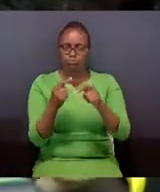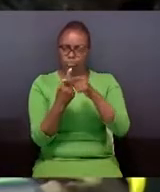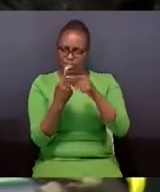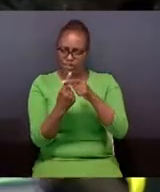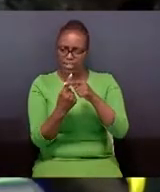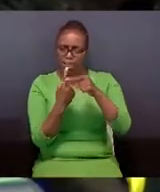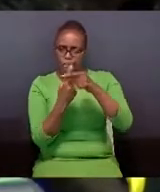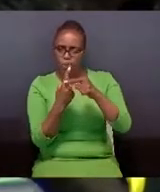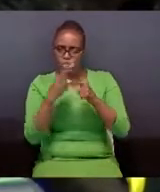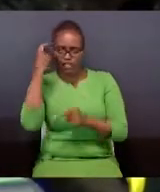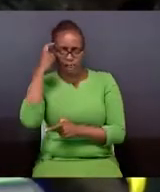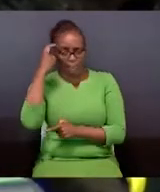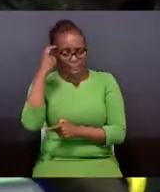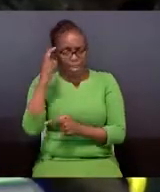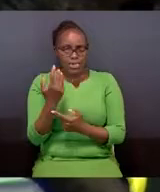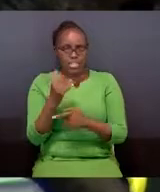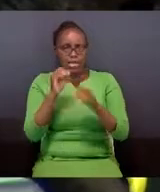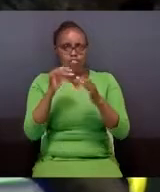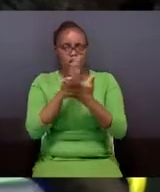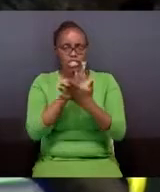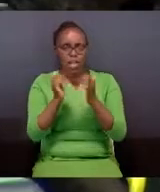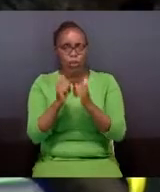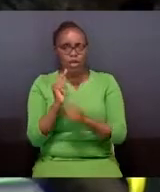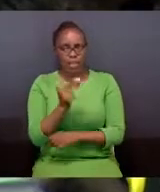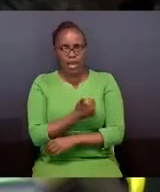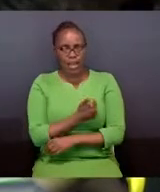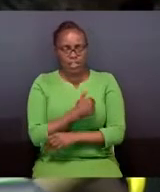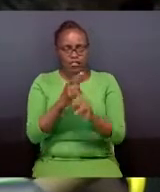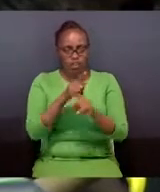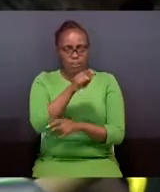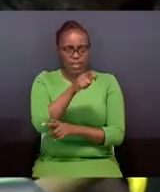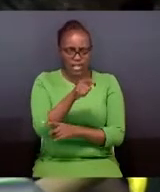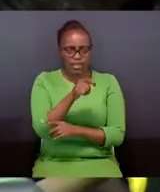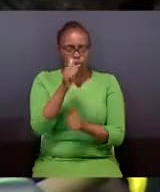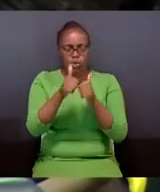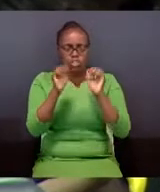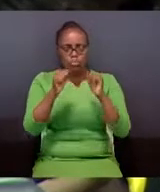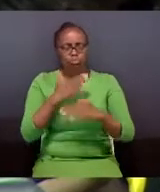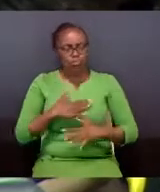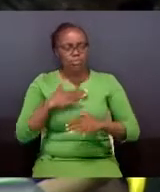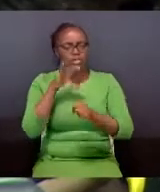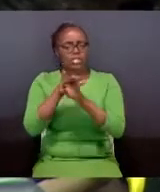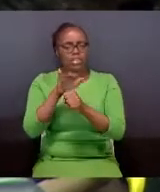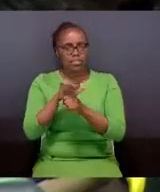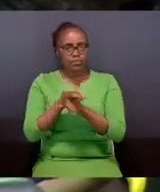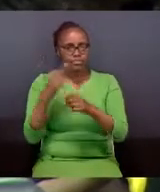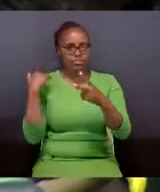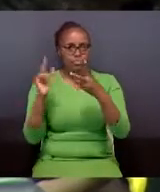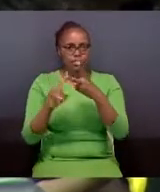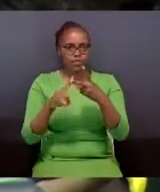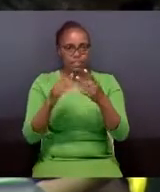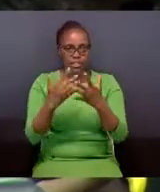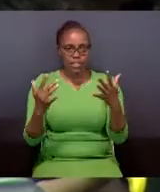that positive mind? If you could share with us some keys, we would really appreciate. The second